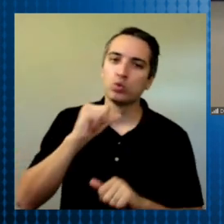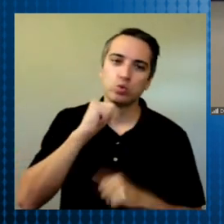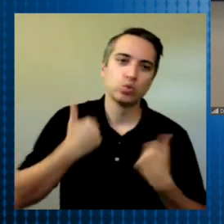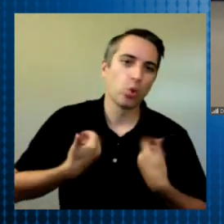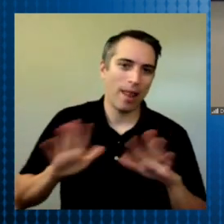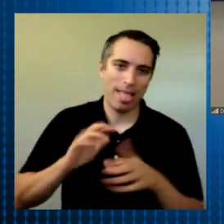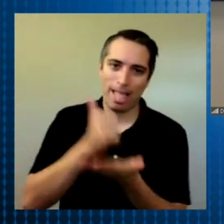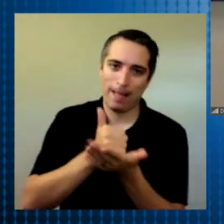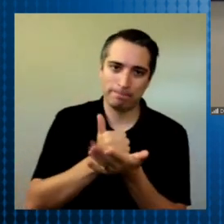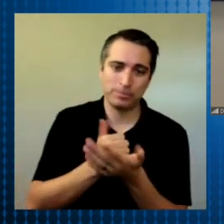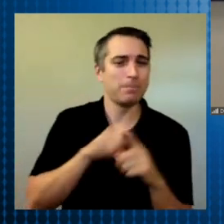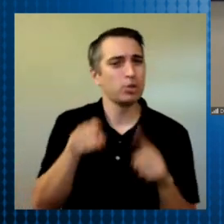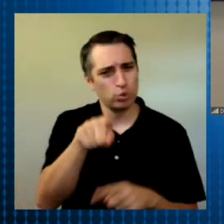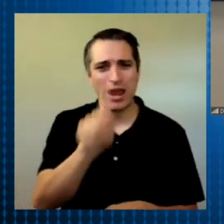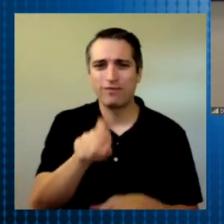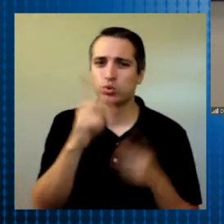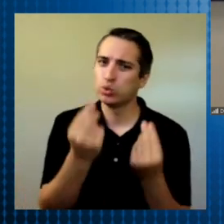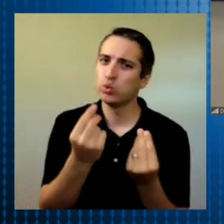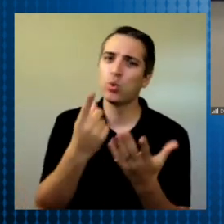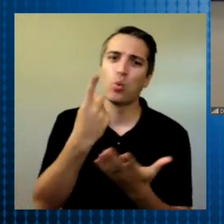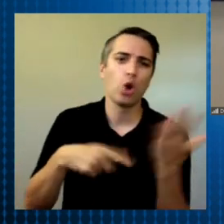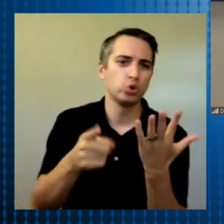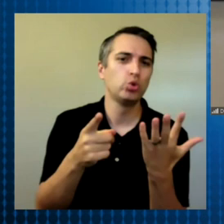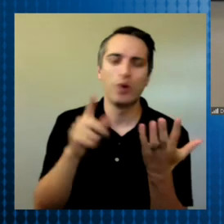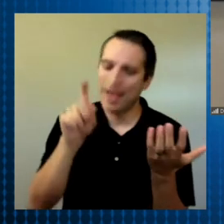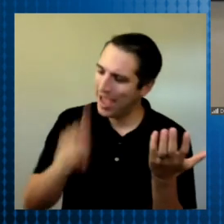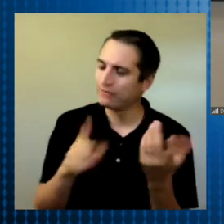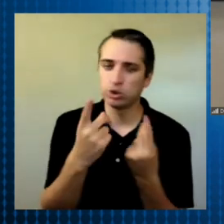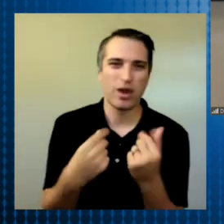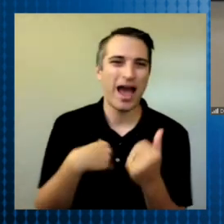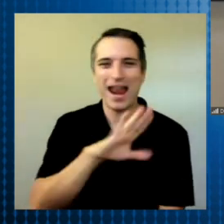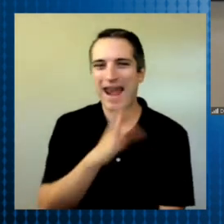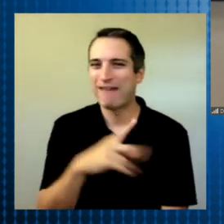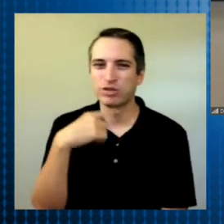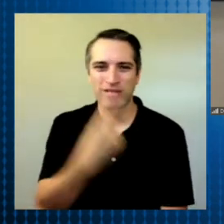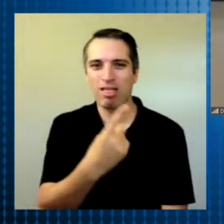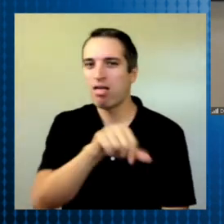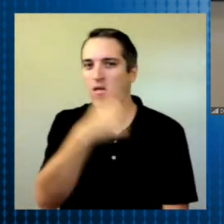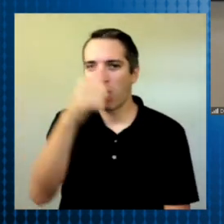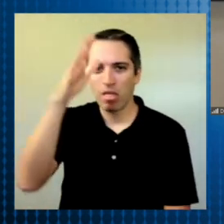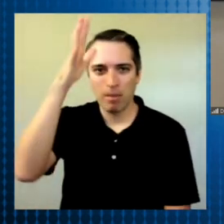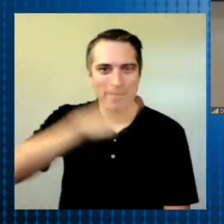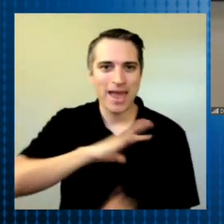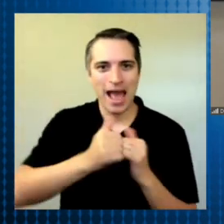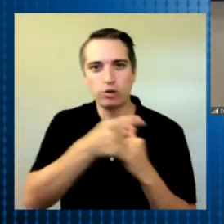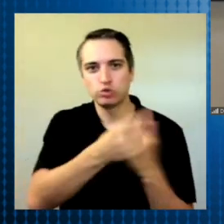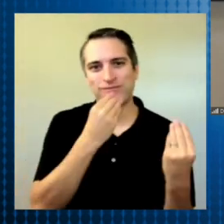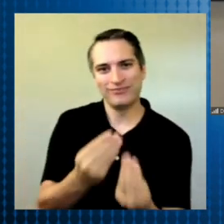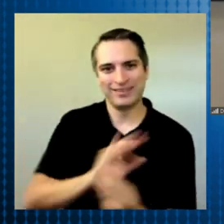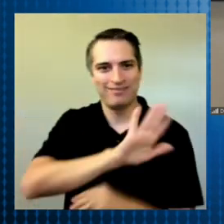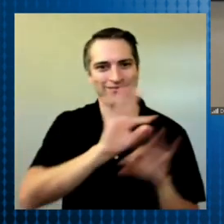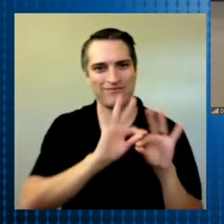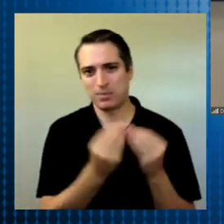got to do what you got to do. And I always say, I never tell another man how to feed his family. And if you're going to put all your